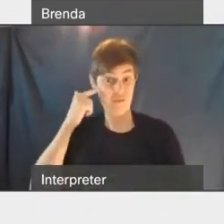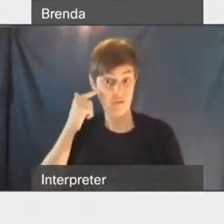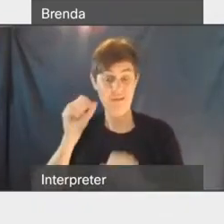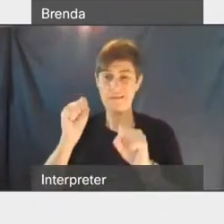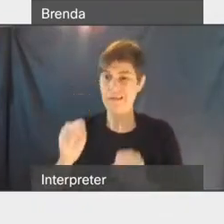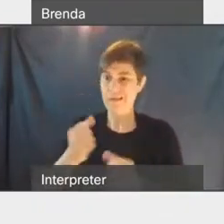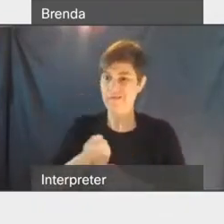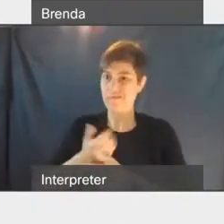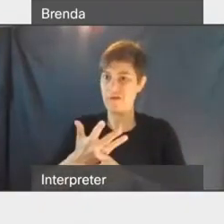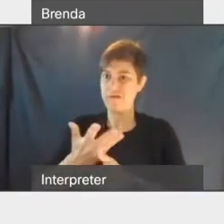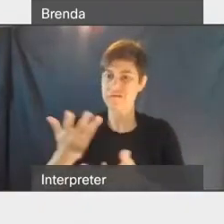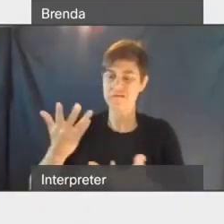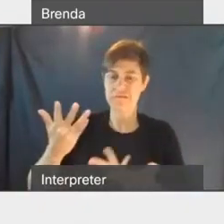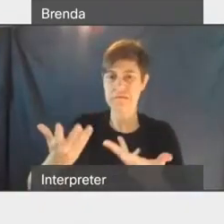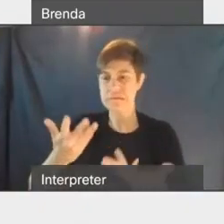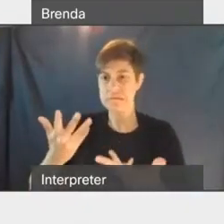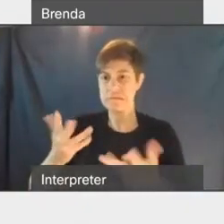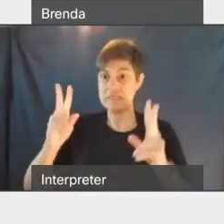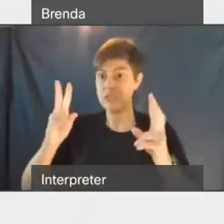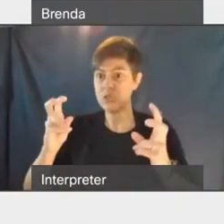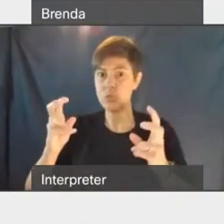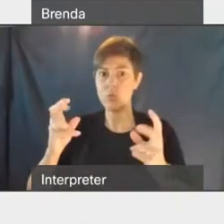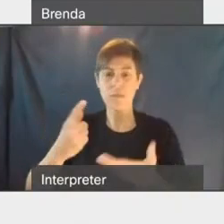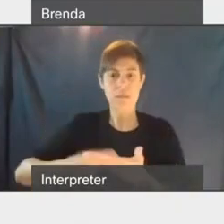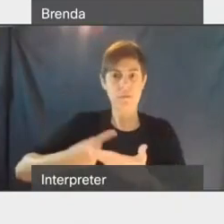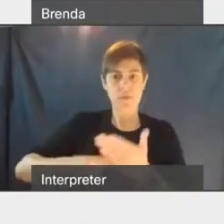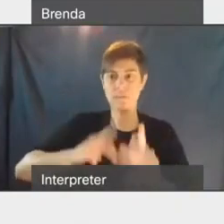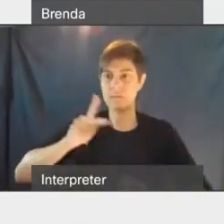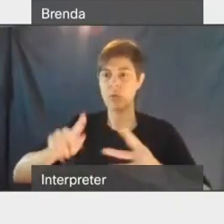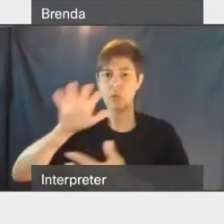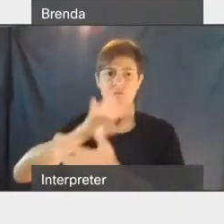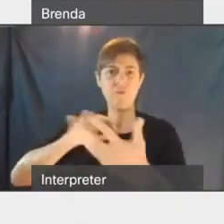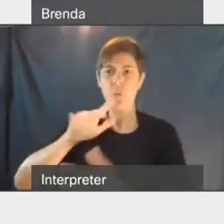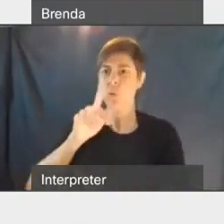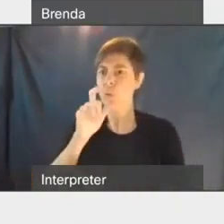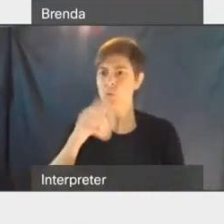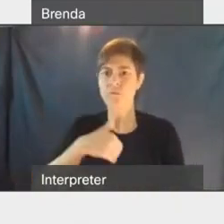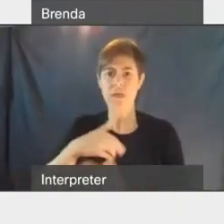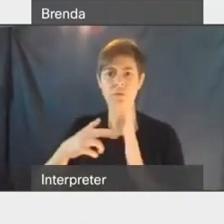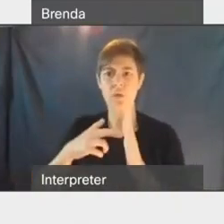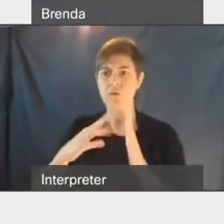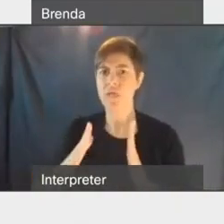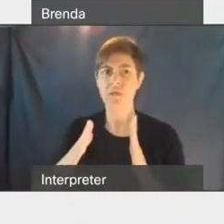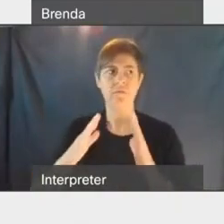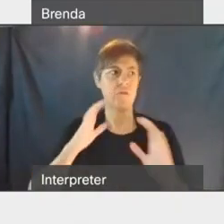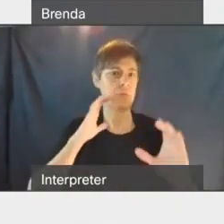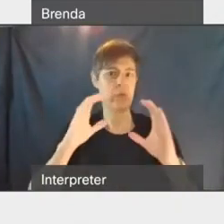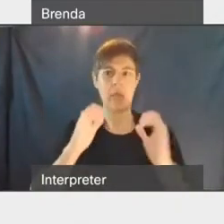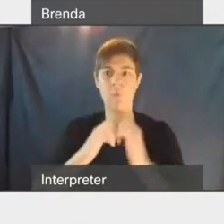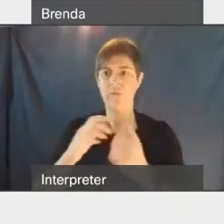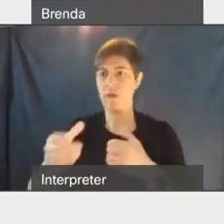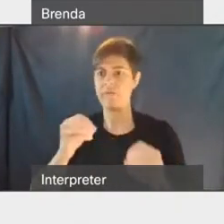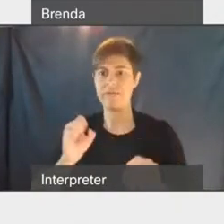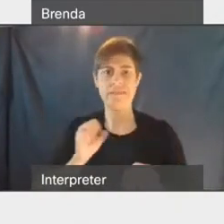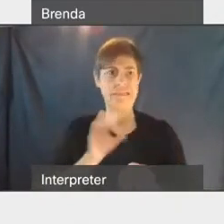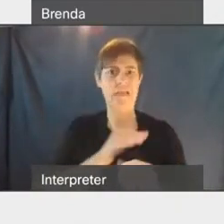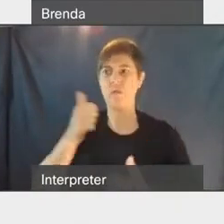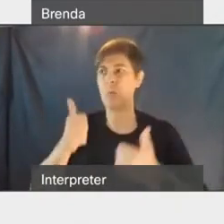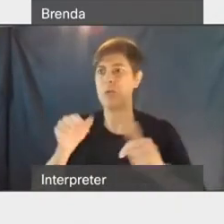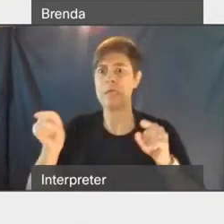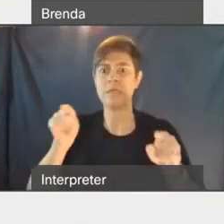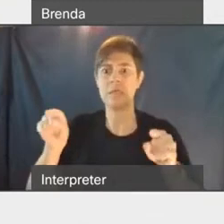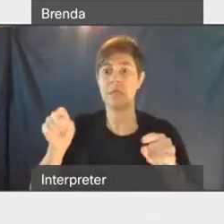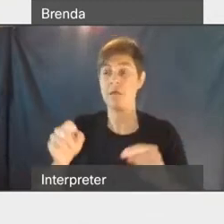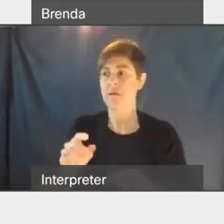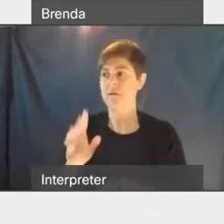Confusion regarding who your representative is and communicating with their office staff or directly with